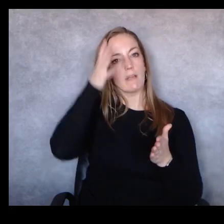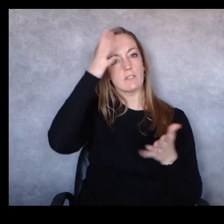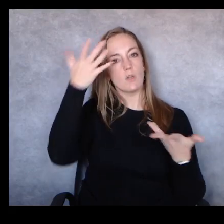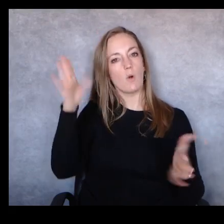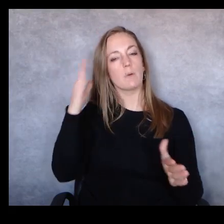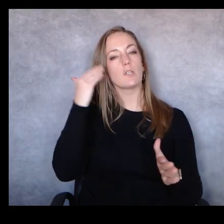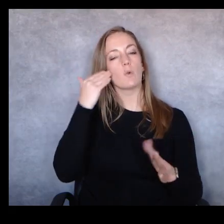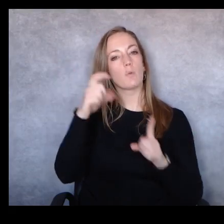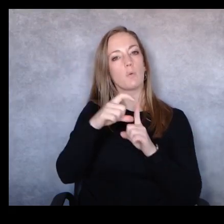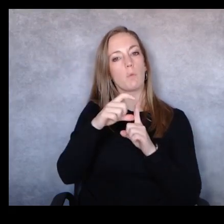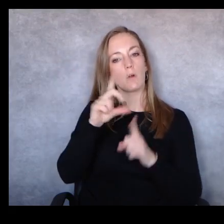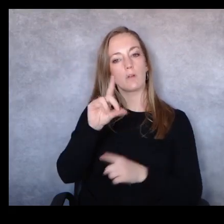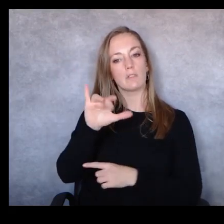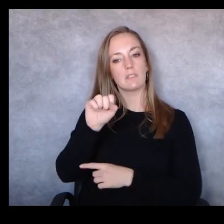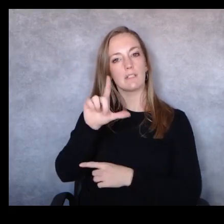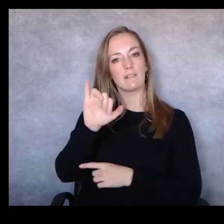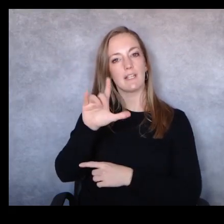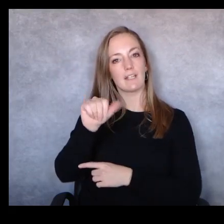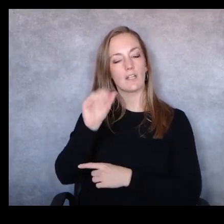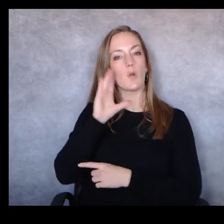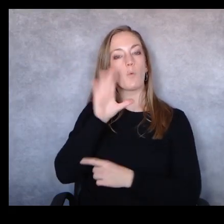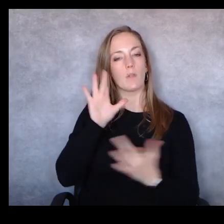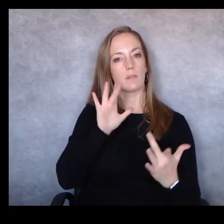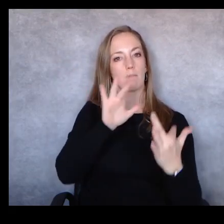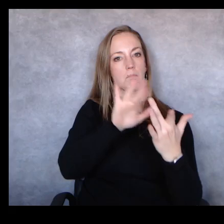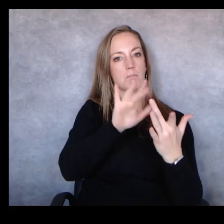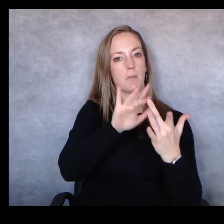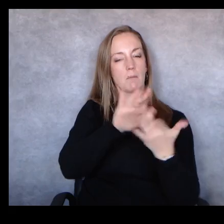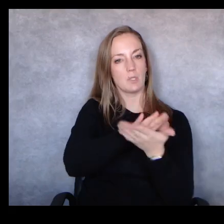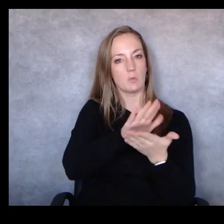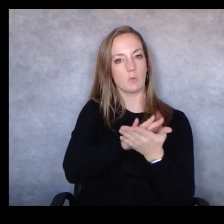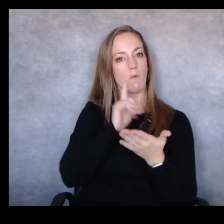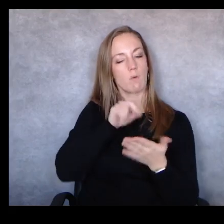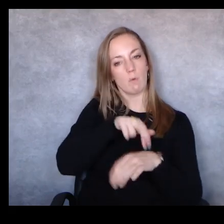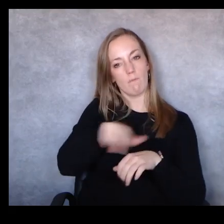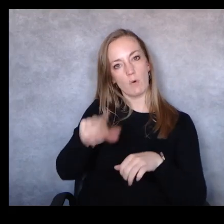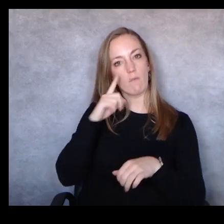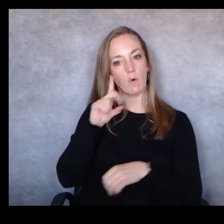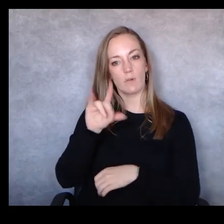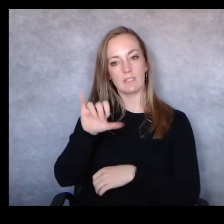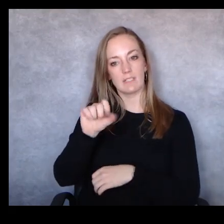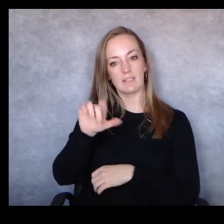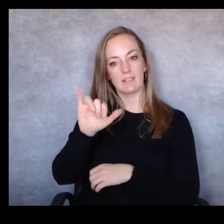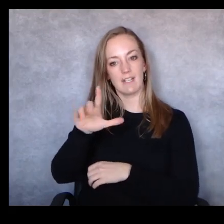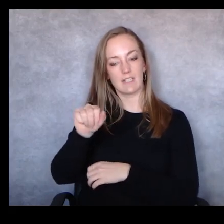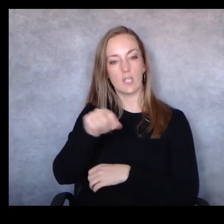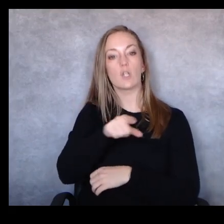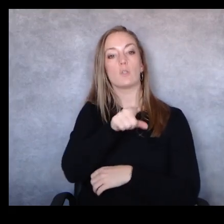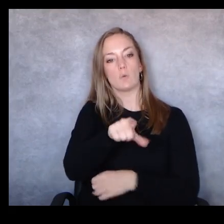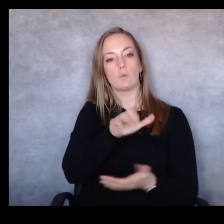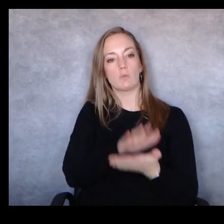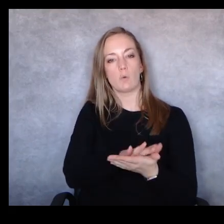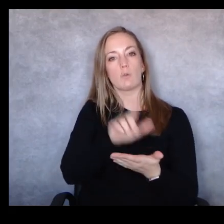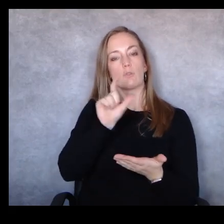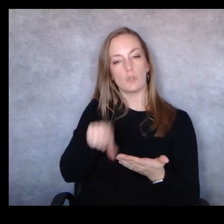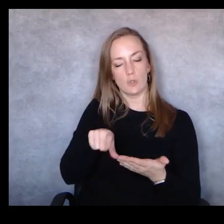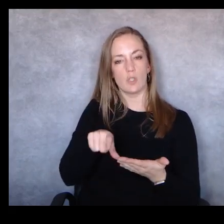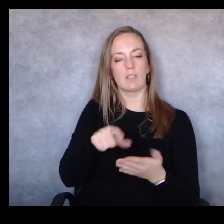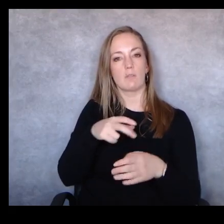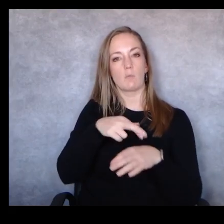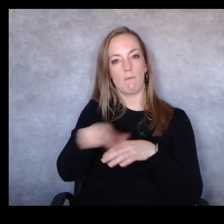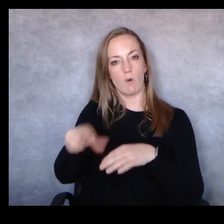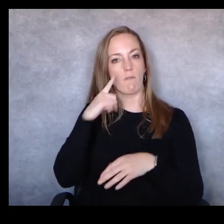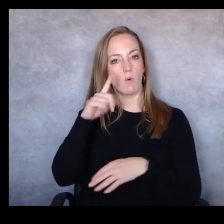the school district to refer their child for dyslexia. This should be considered a referral for a specific learning disability or SLD.